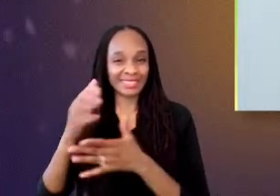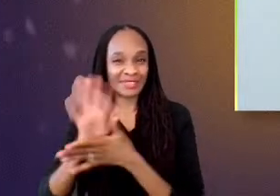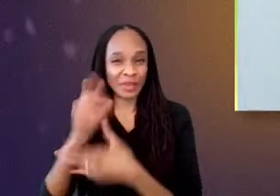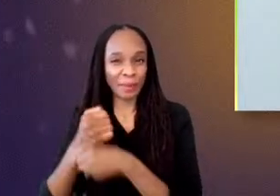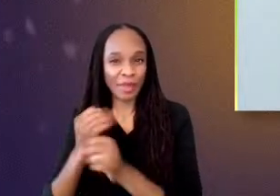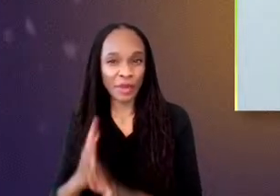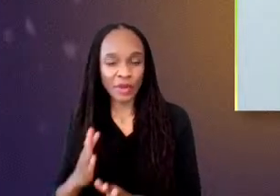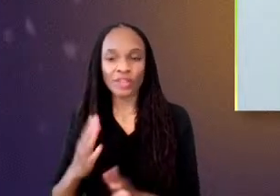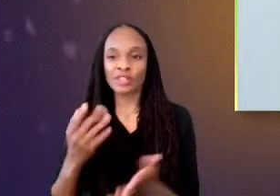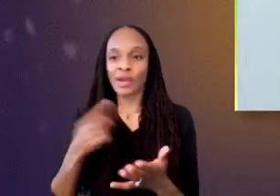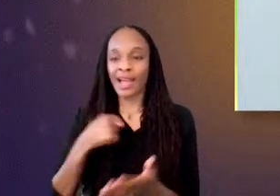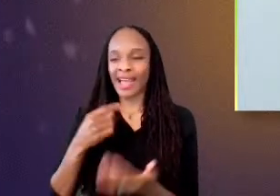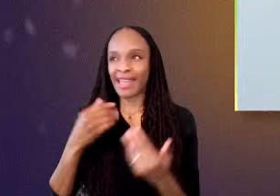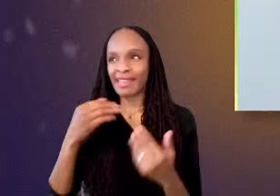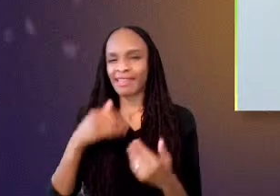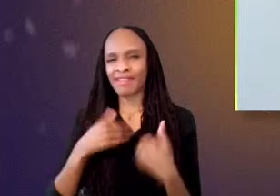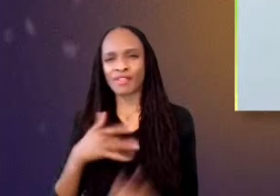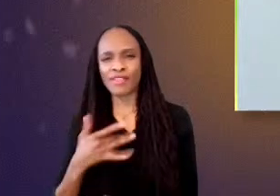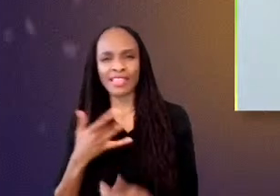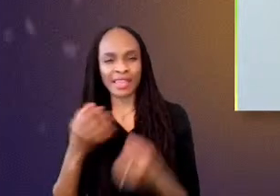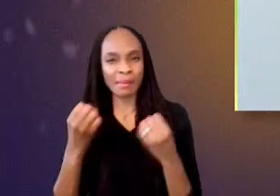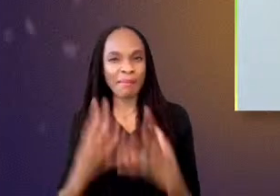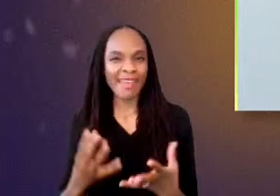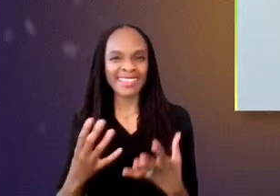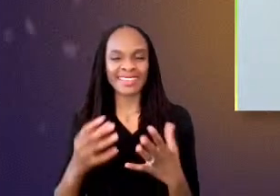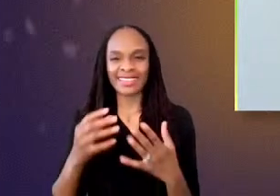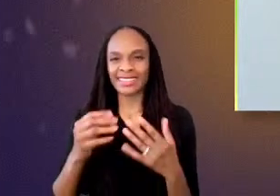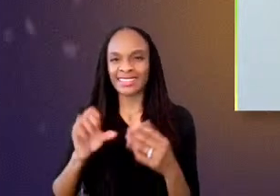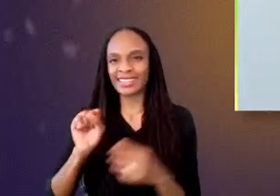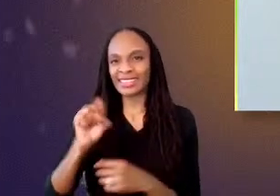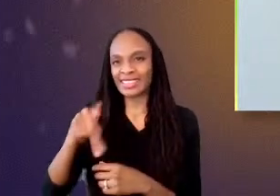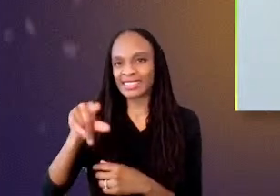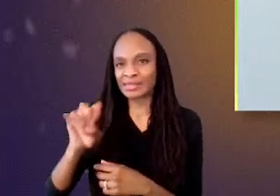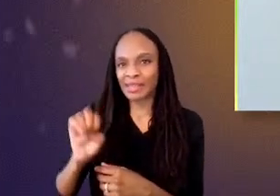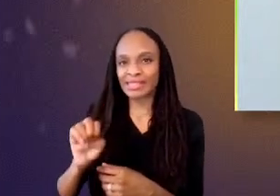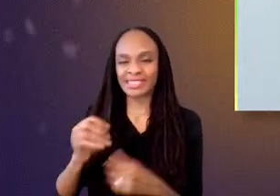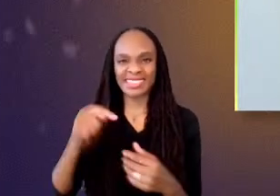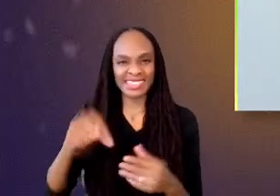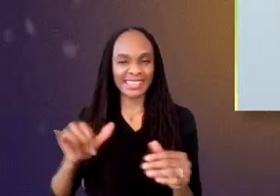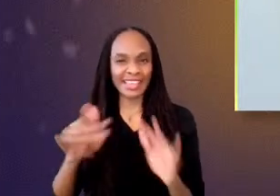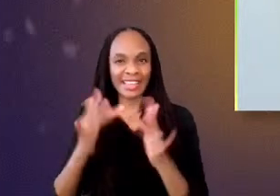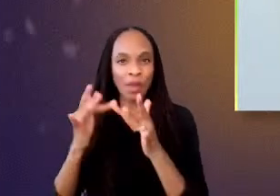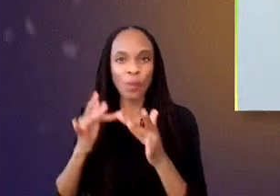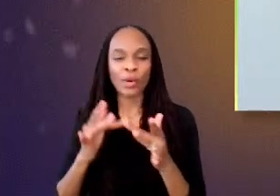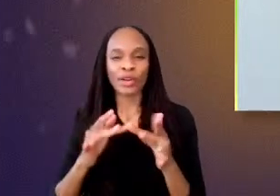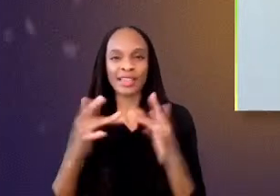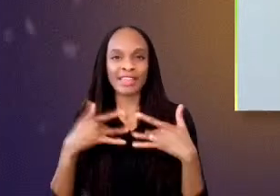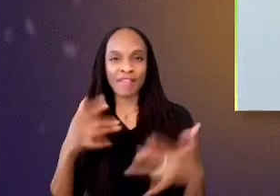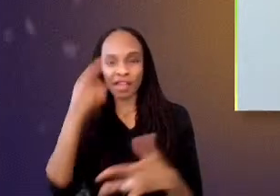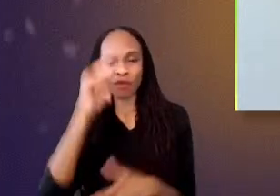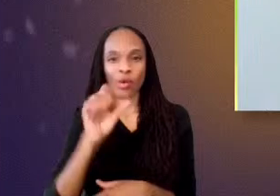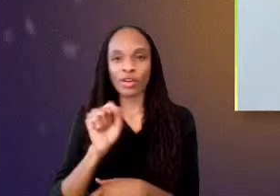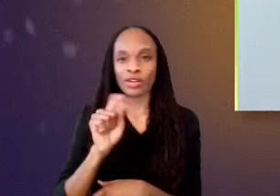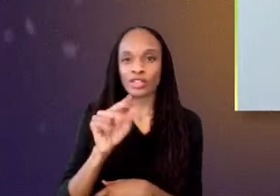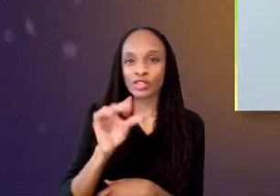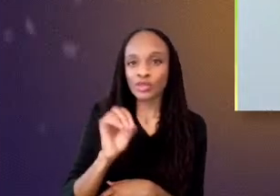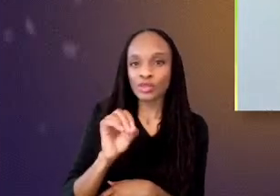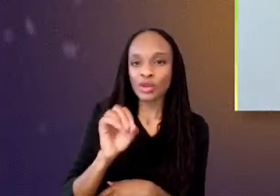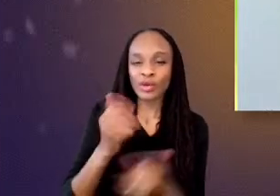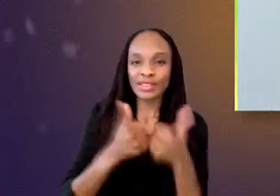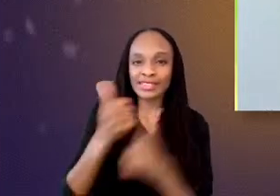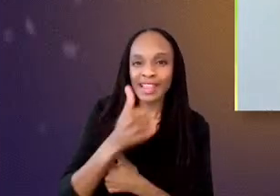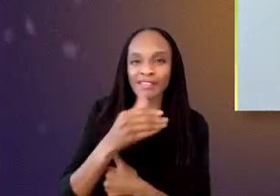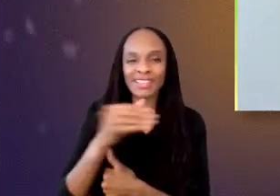think in a lot of spaces of like, oh, this is like a networking event for the sales agents and the distributors and the studio executives. This is like a